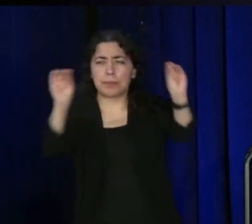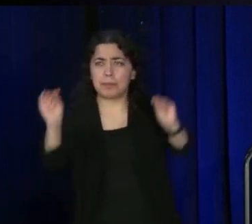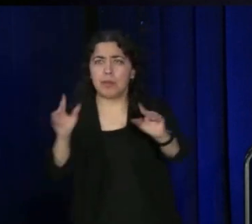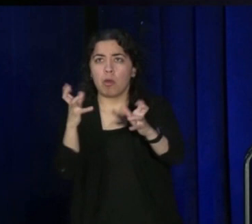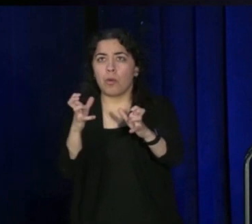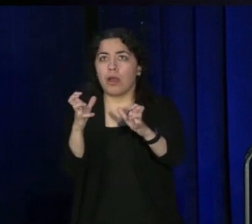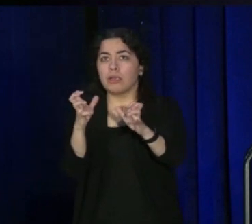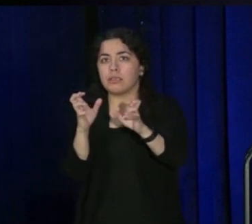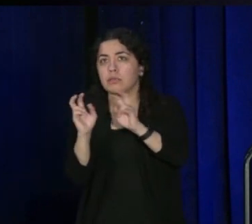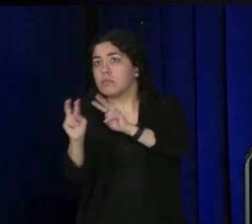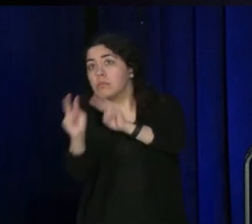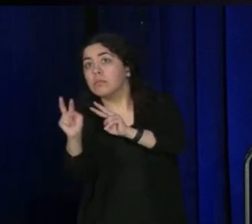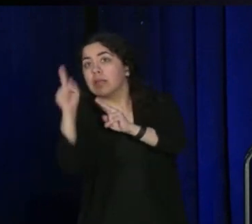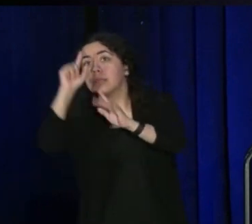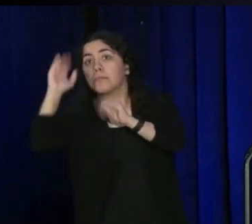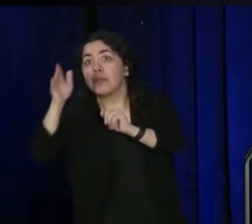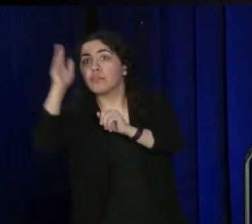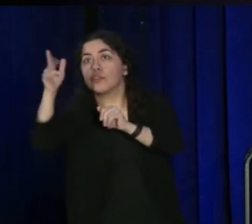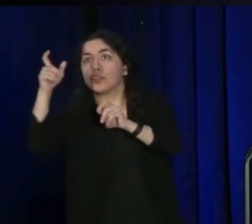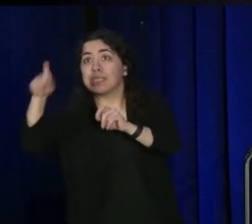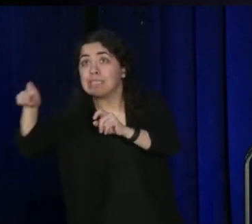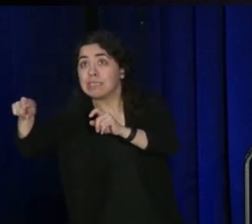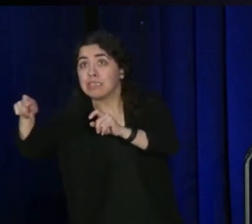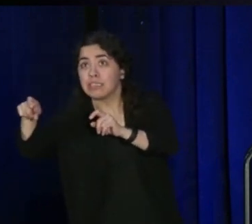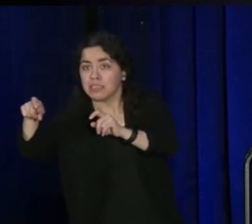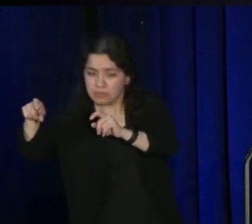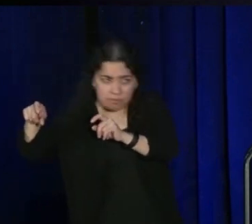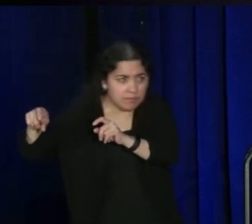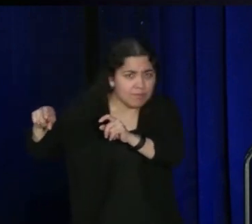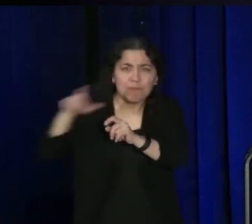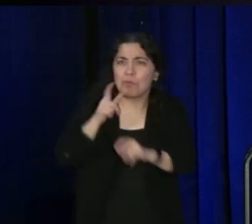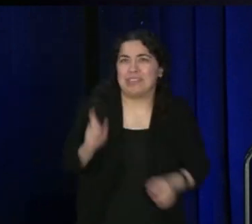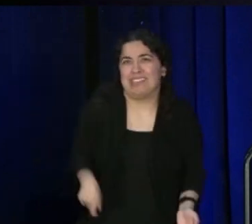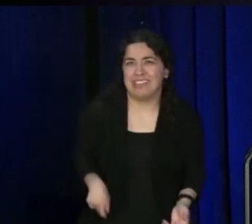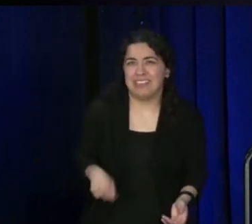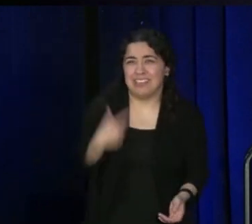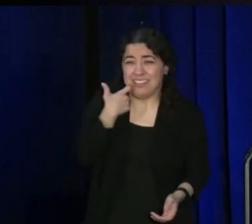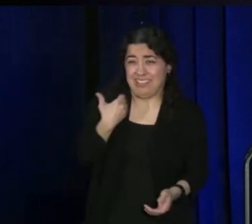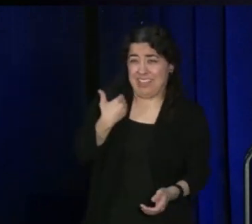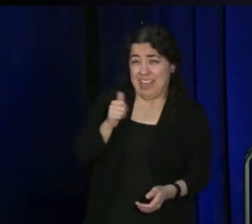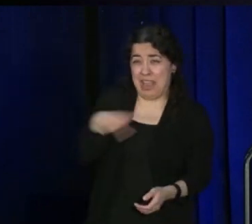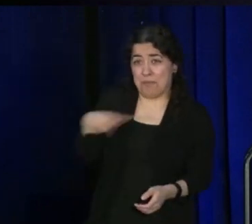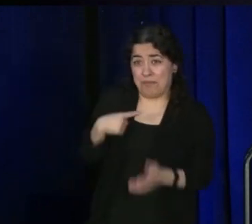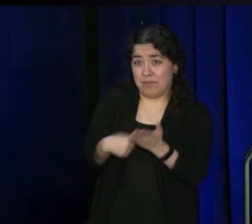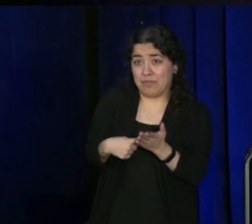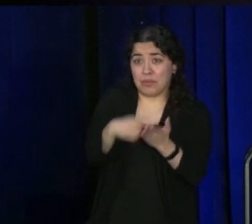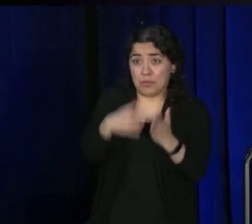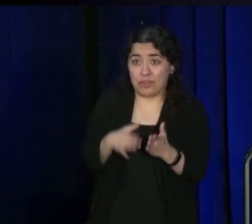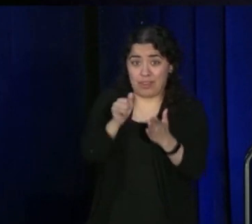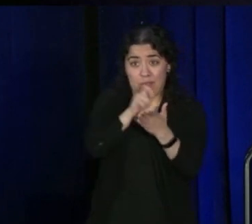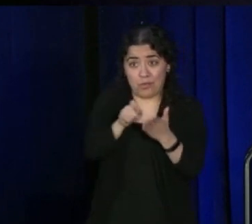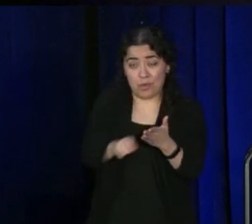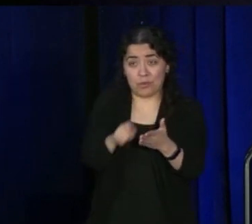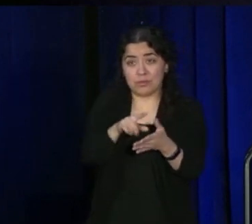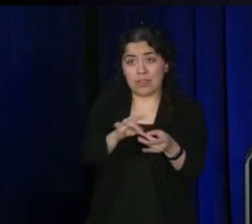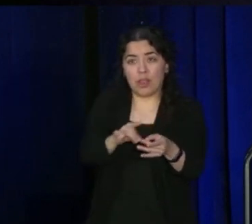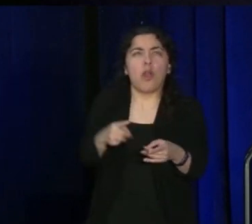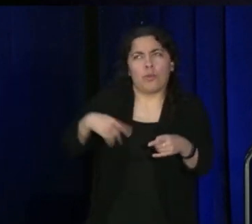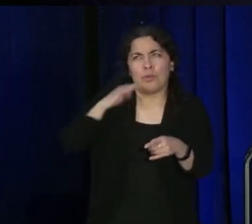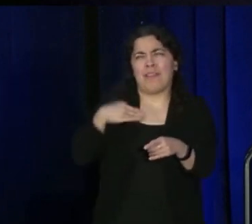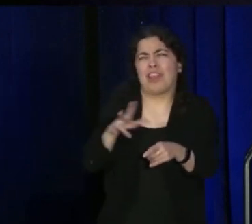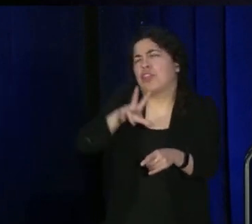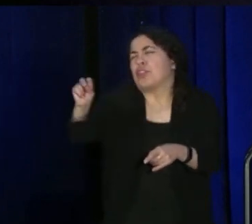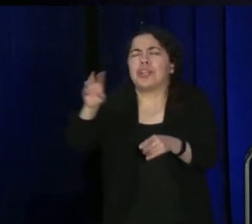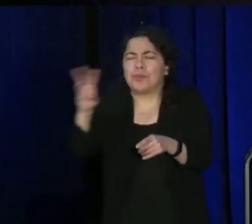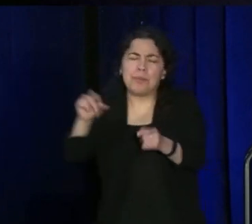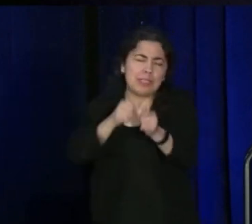future needs that never actually arise. With that application I just talked about, the person who wrote it said, well, we're actually going to have like 30 pages, and we're